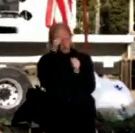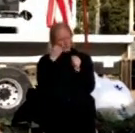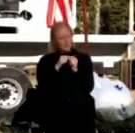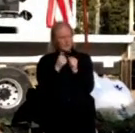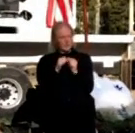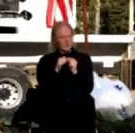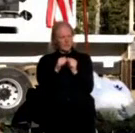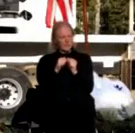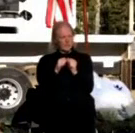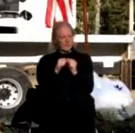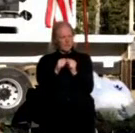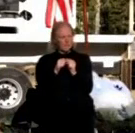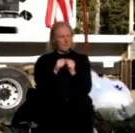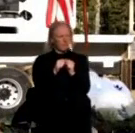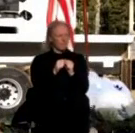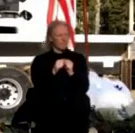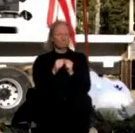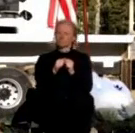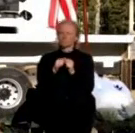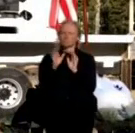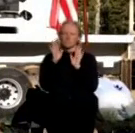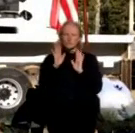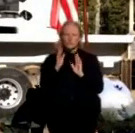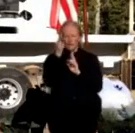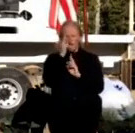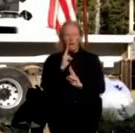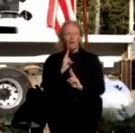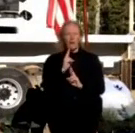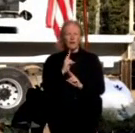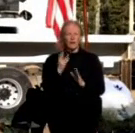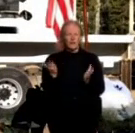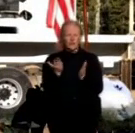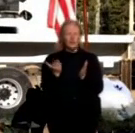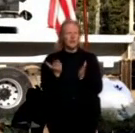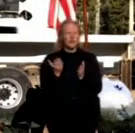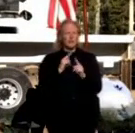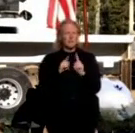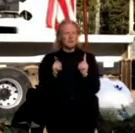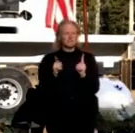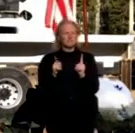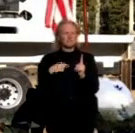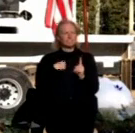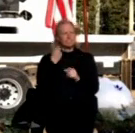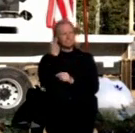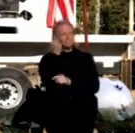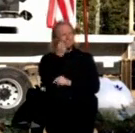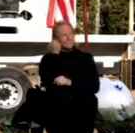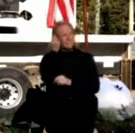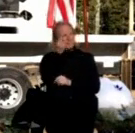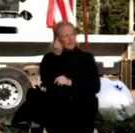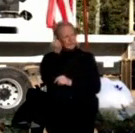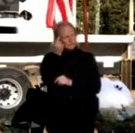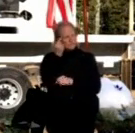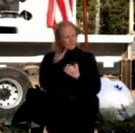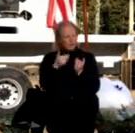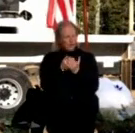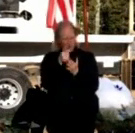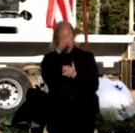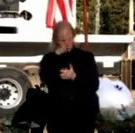And great honor here for Harvey and I. But I thought back on all the guys that